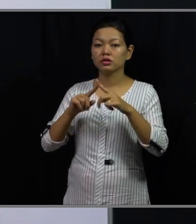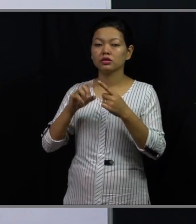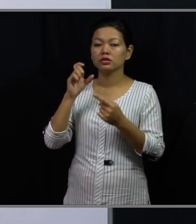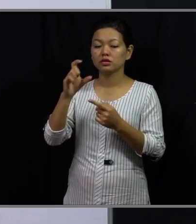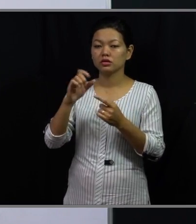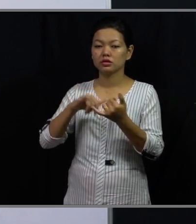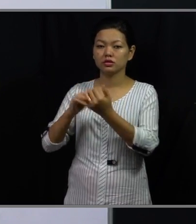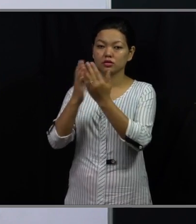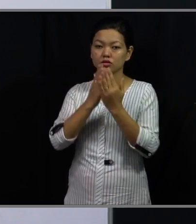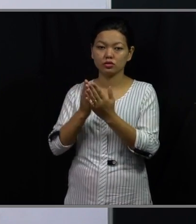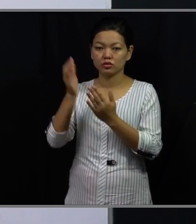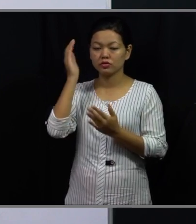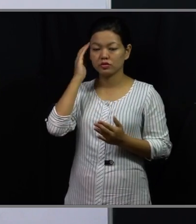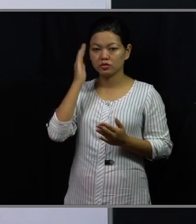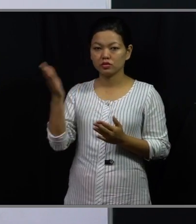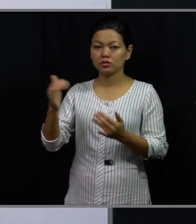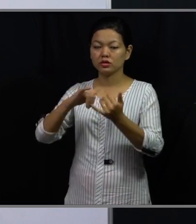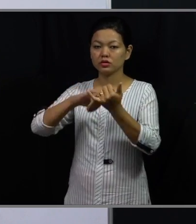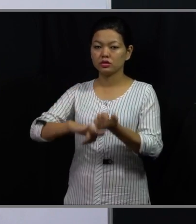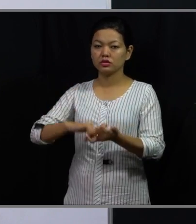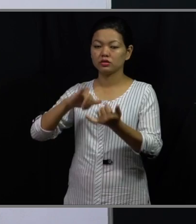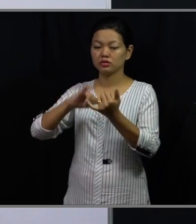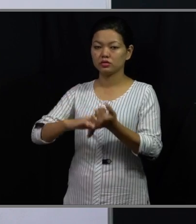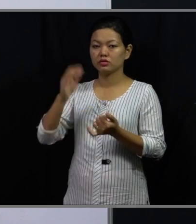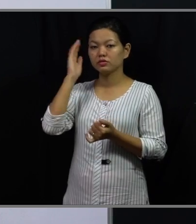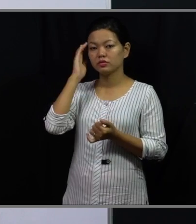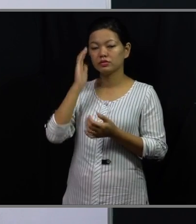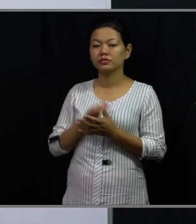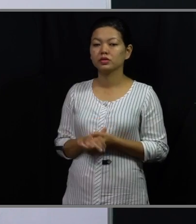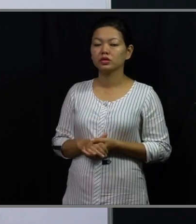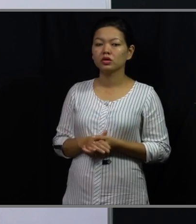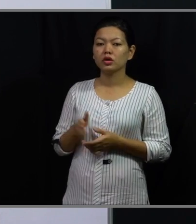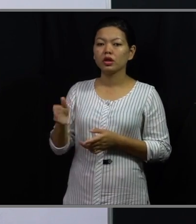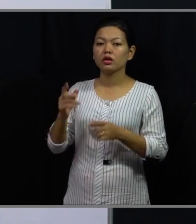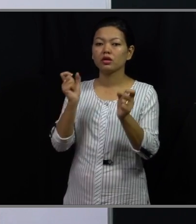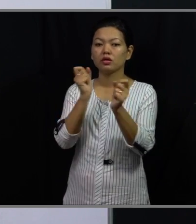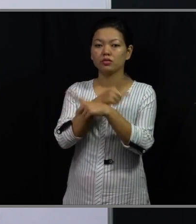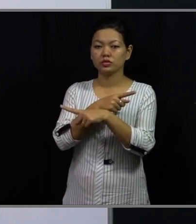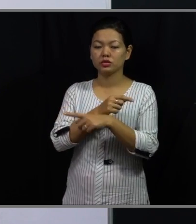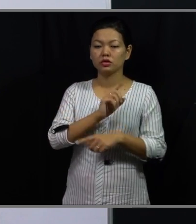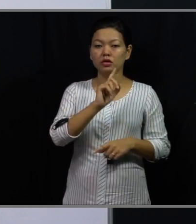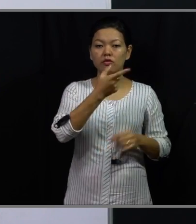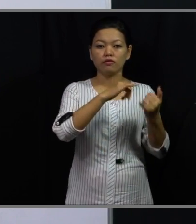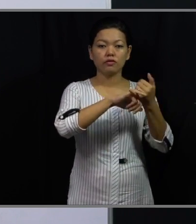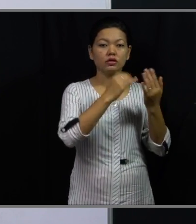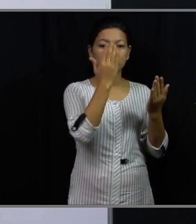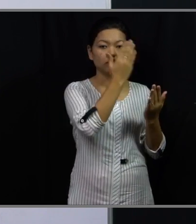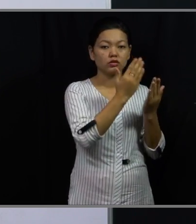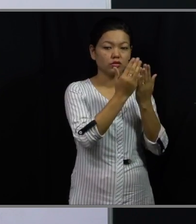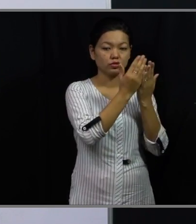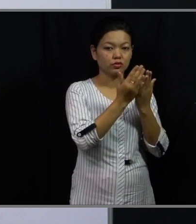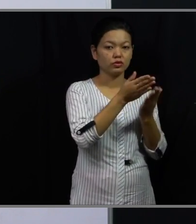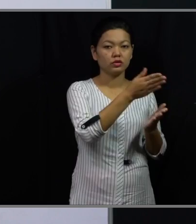thought. Now, obviously they are opposed to this formalistic school of thought, to this